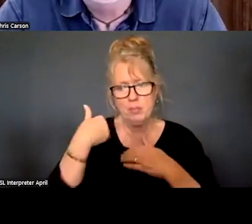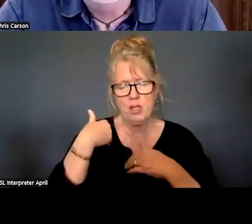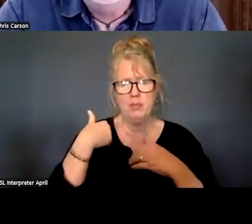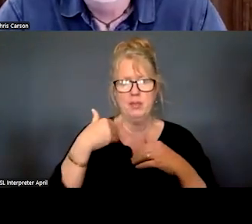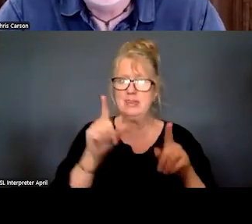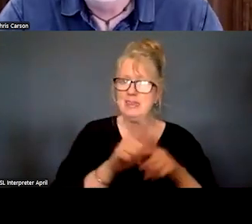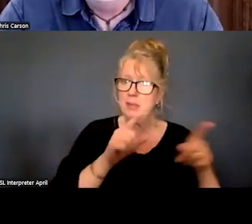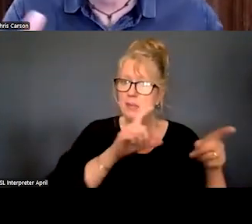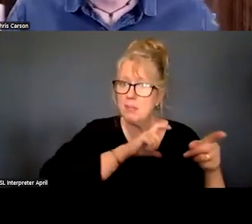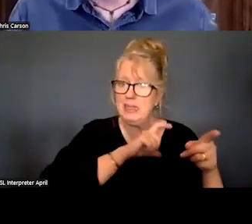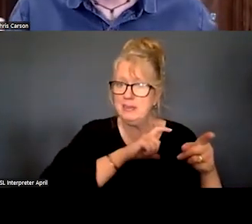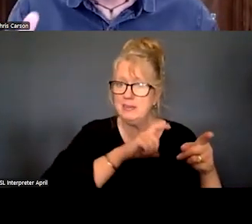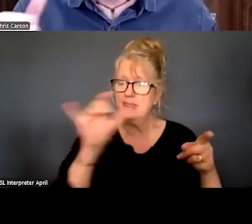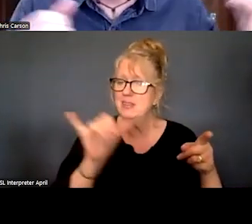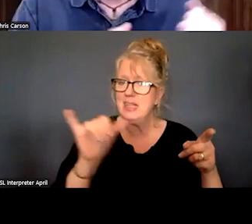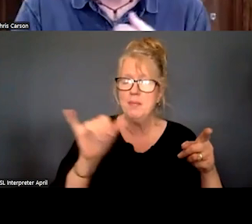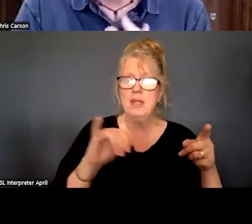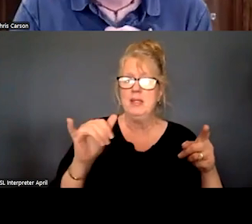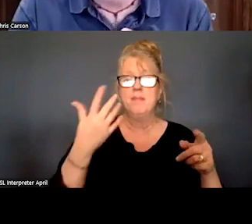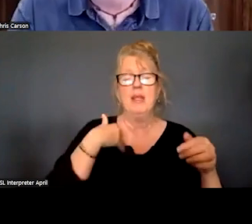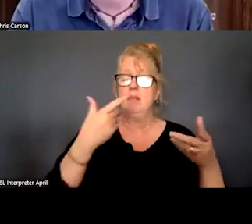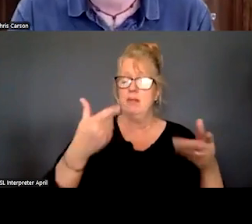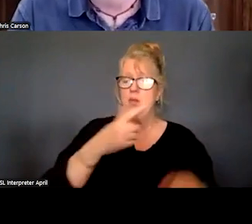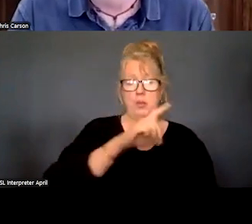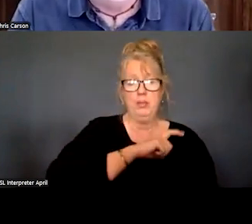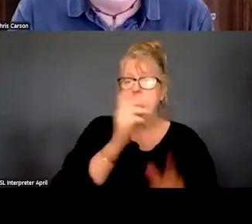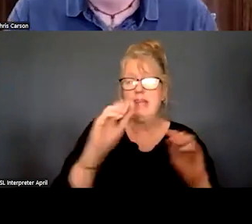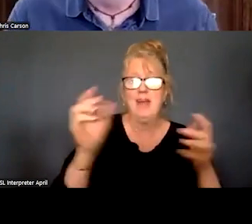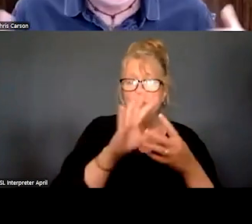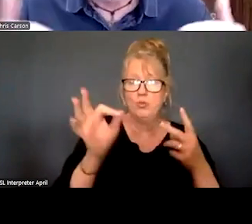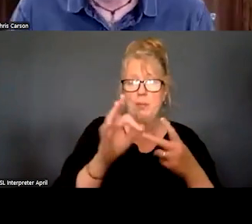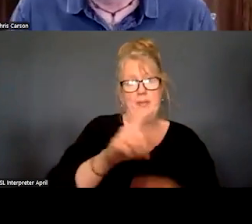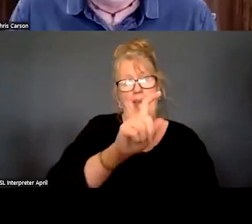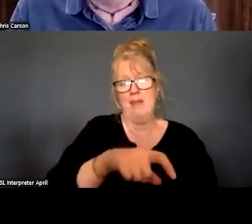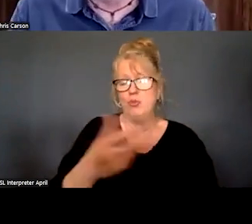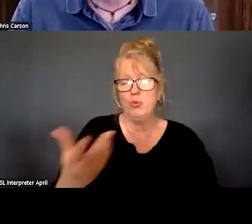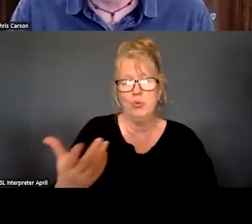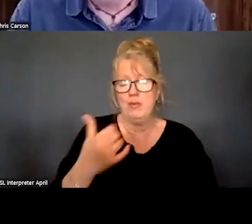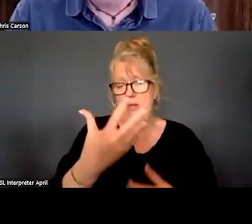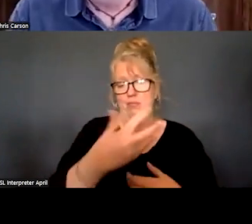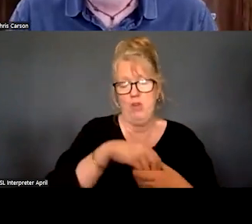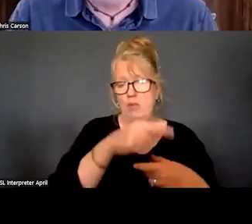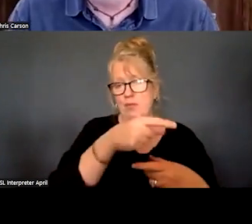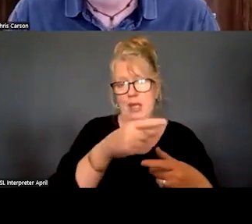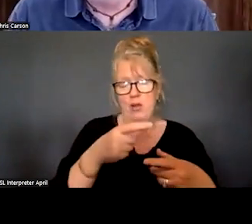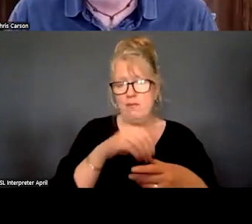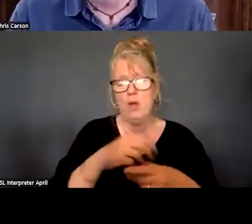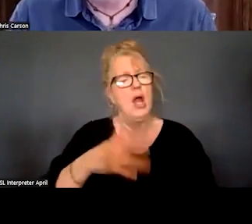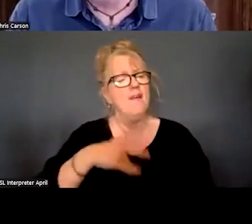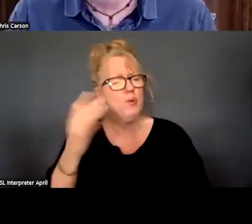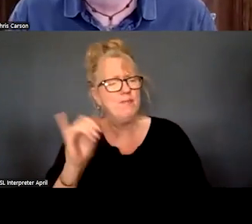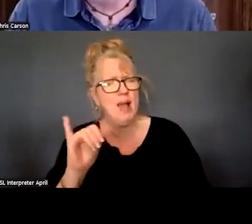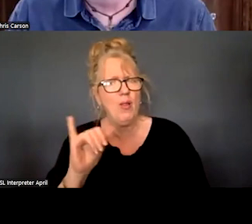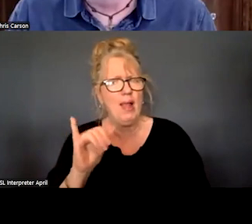took. See, that's what usually the police have no option but to be involved, right? They get involved, they're involved. We felt like we needed to have at